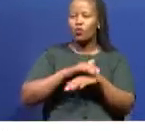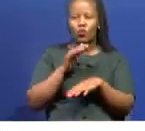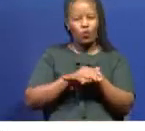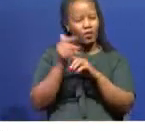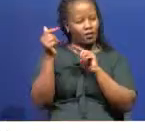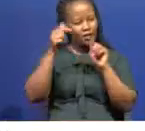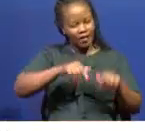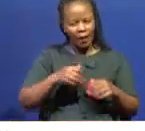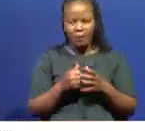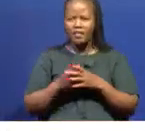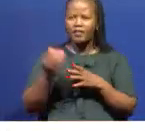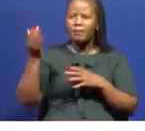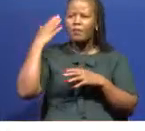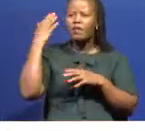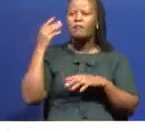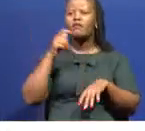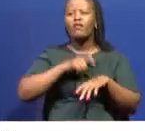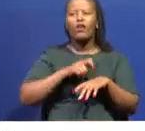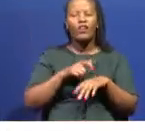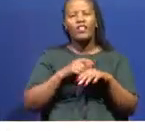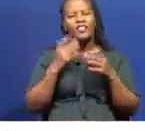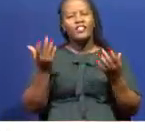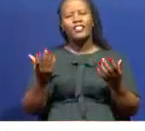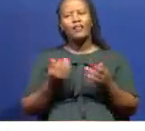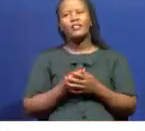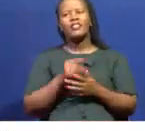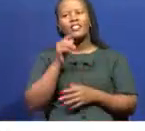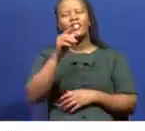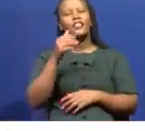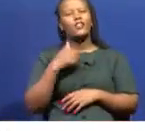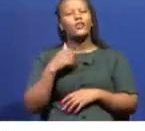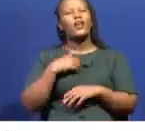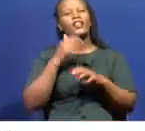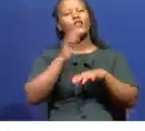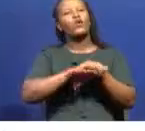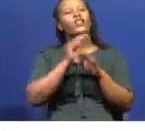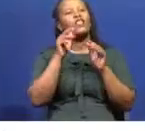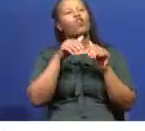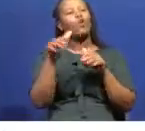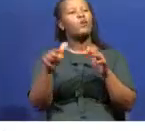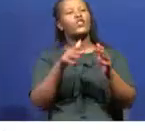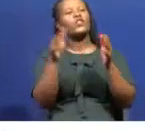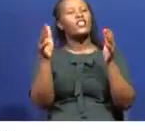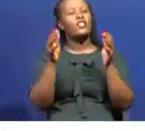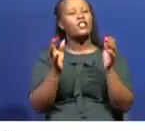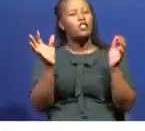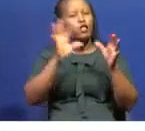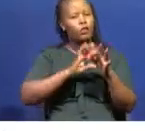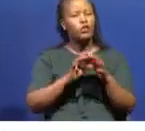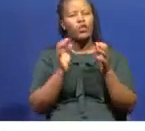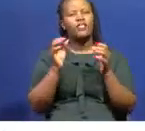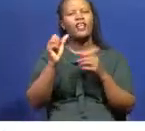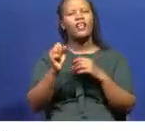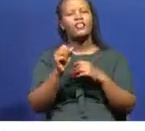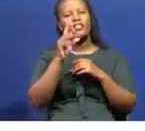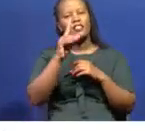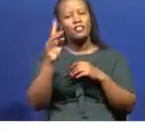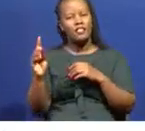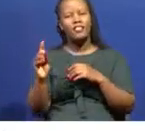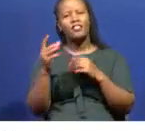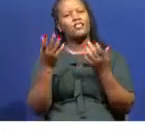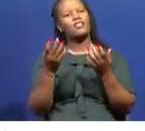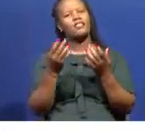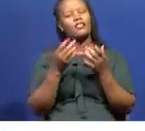time we talked to you, had just turned pro and you had just gotten the slot, to join the SDT, the Sunshine Development Tour.